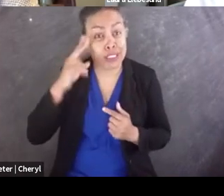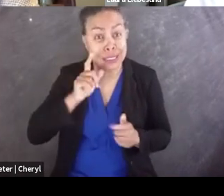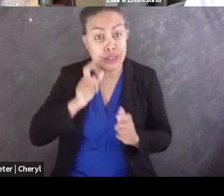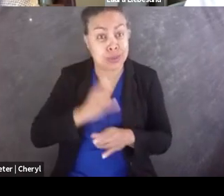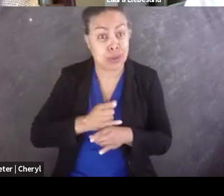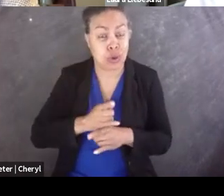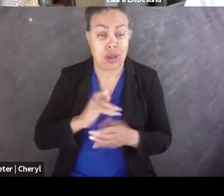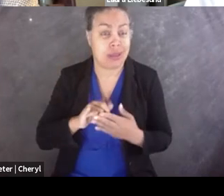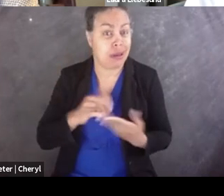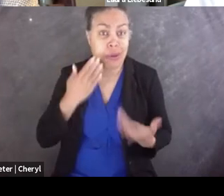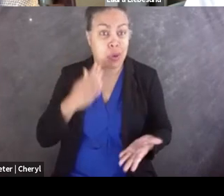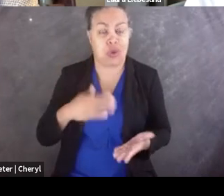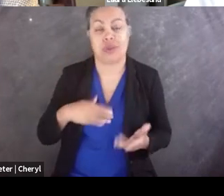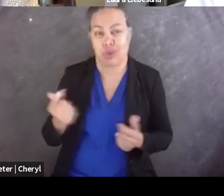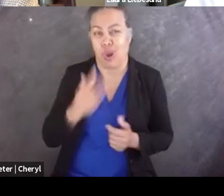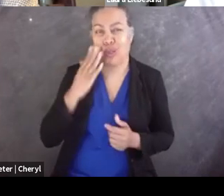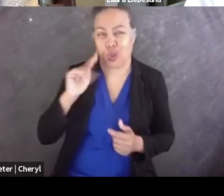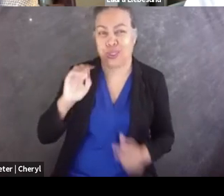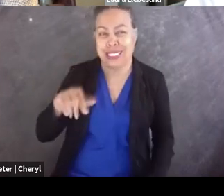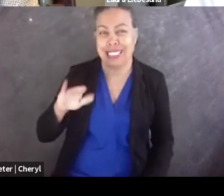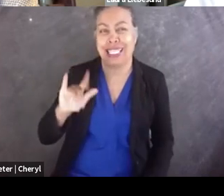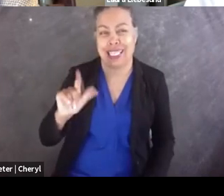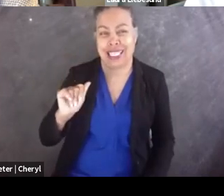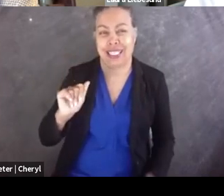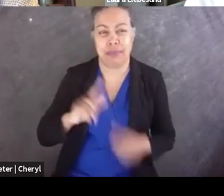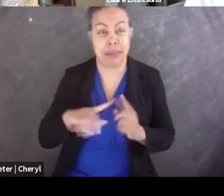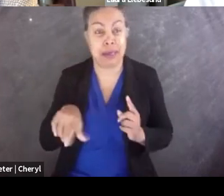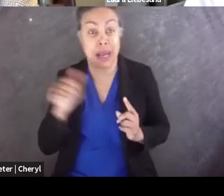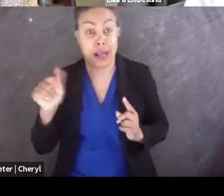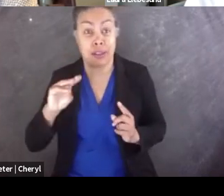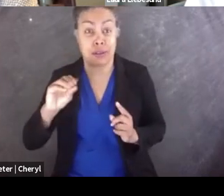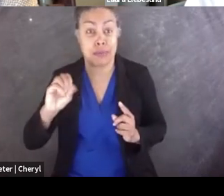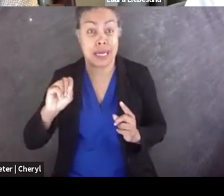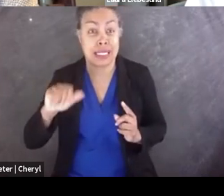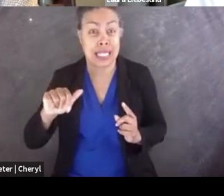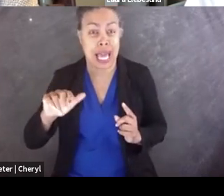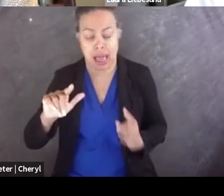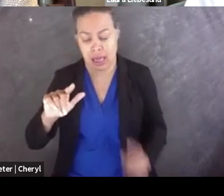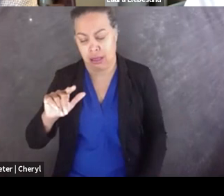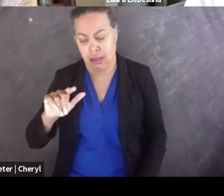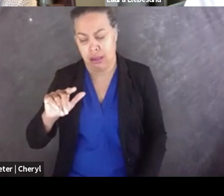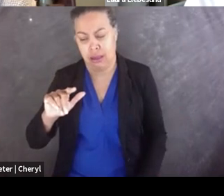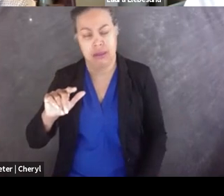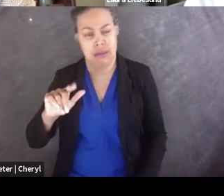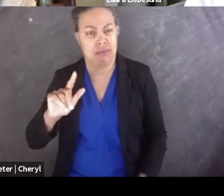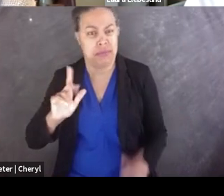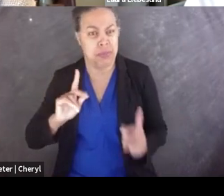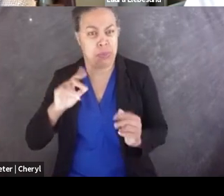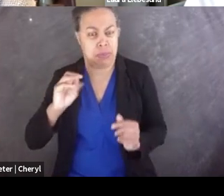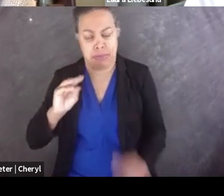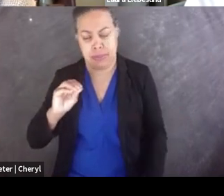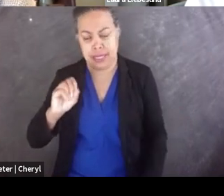familiar with. Everybody knew about tequila, but very few people knew about mezcal. So fast forward to